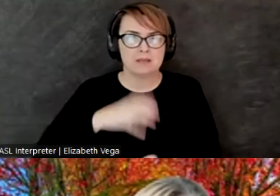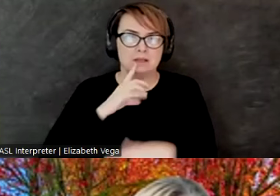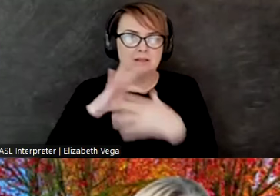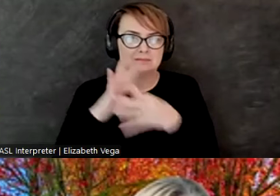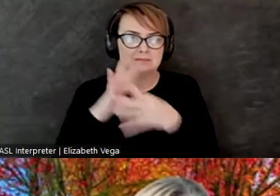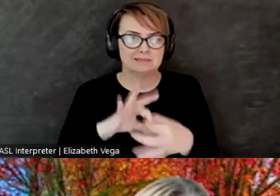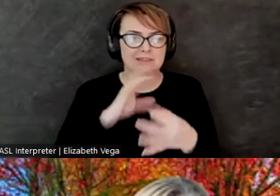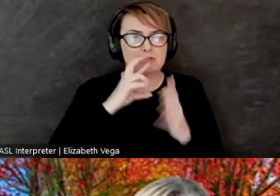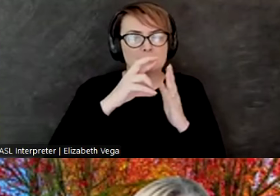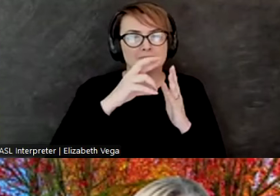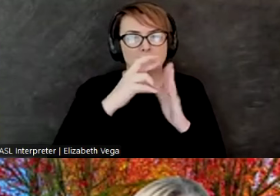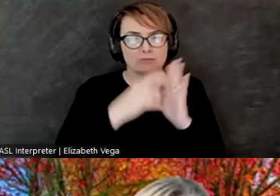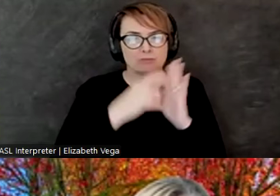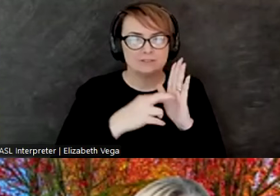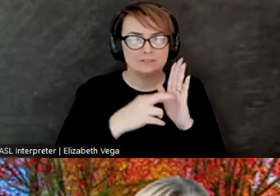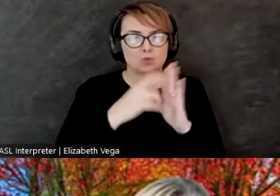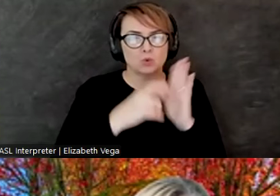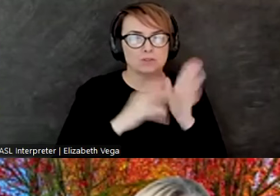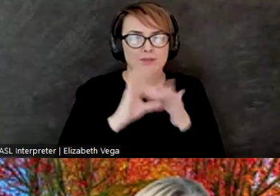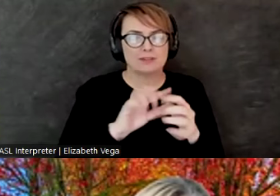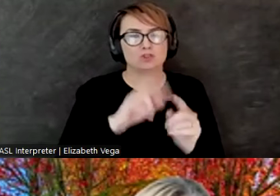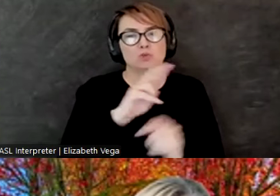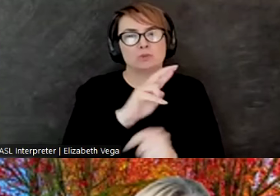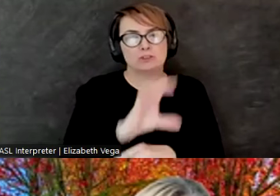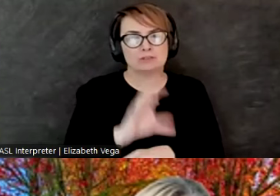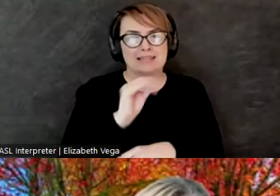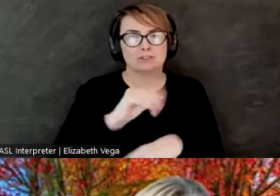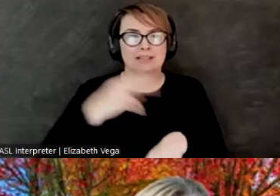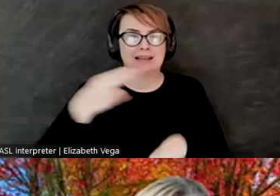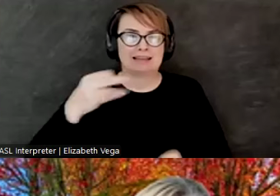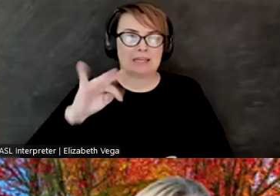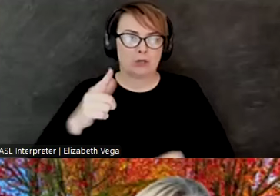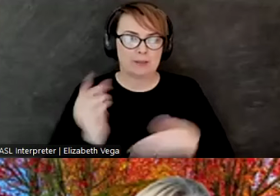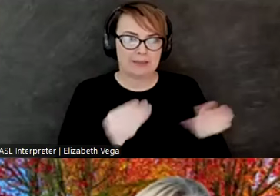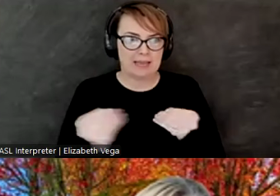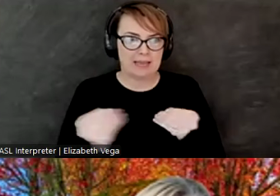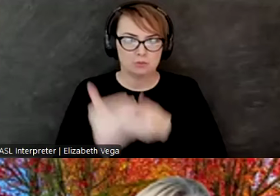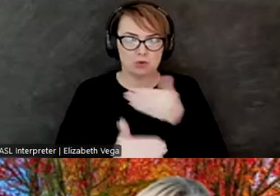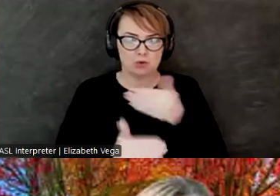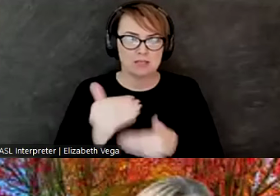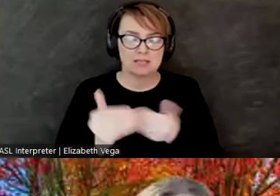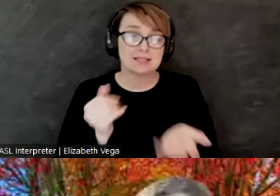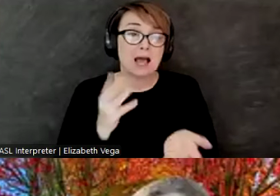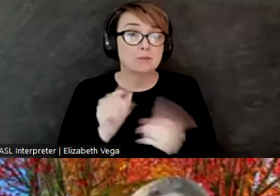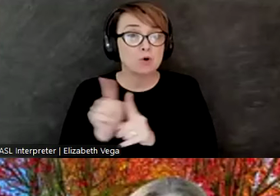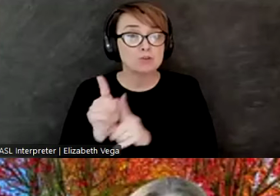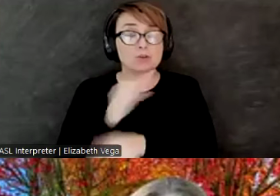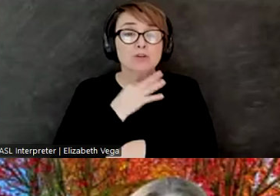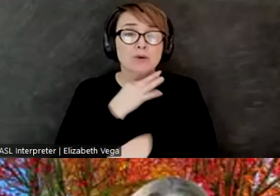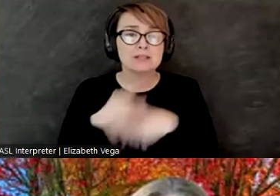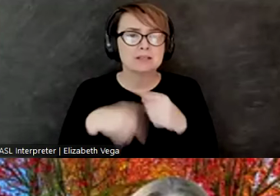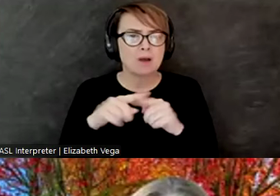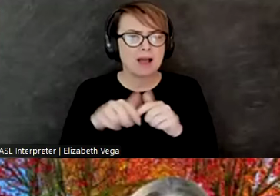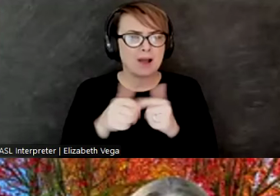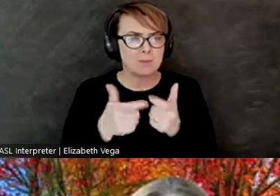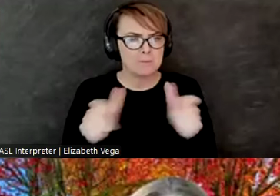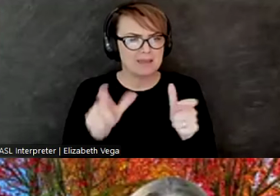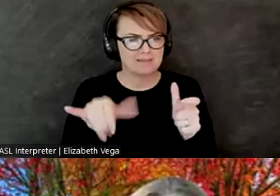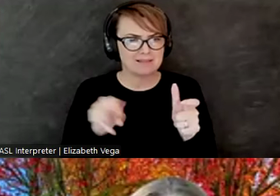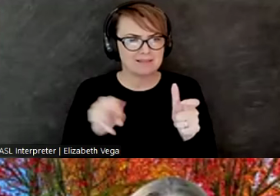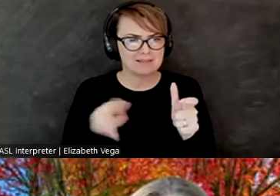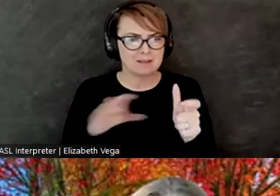Curious about the size of the subcommittee. And I see Maria's hand. Maria, please go ahead. And